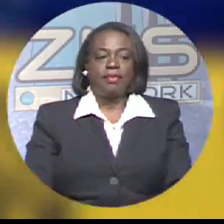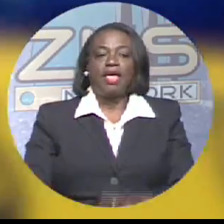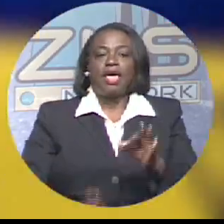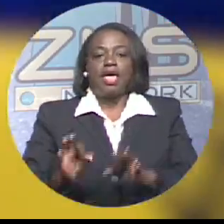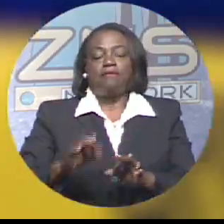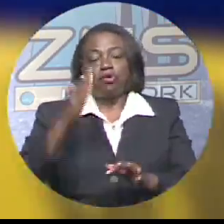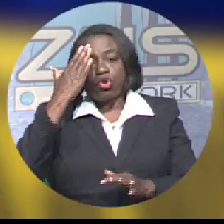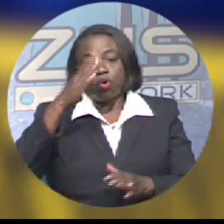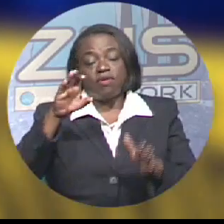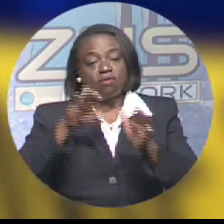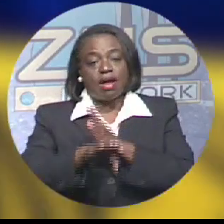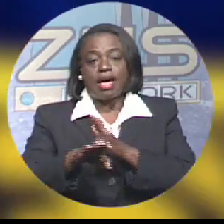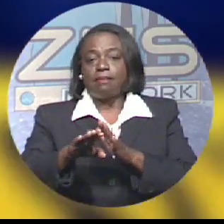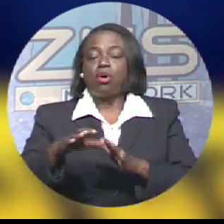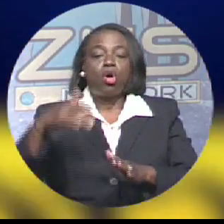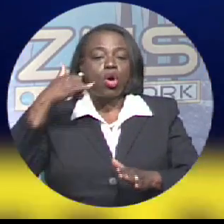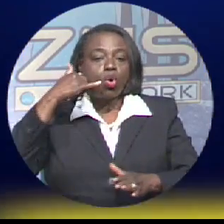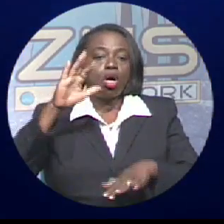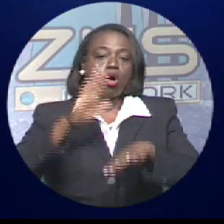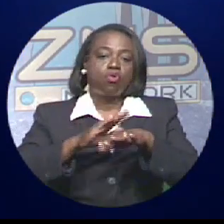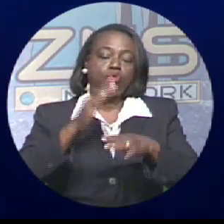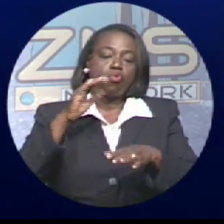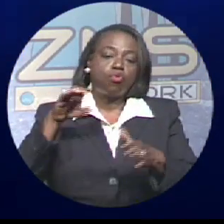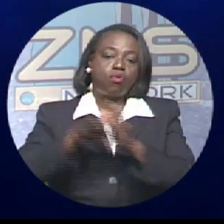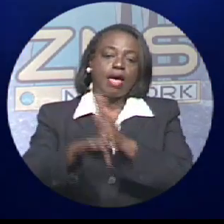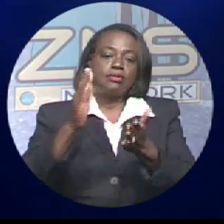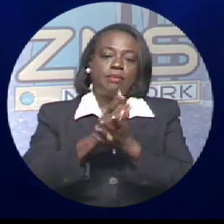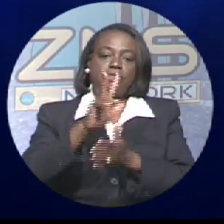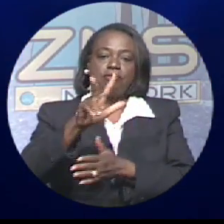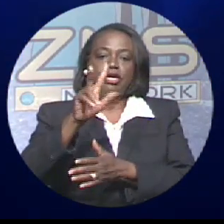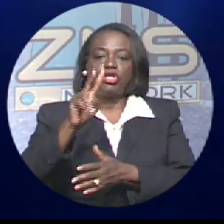If you know of a crime, please call Crime Stoppers at